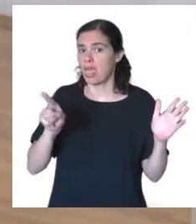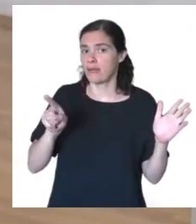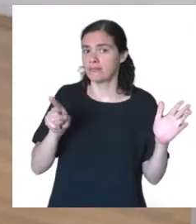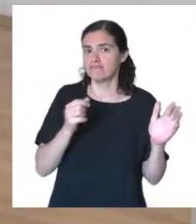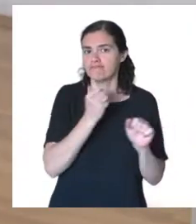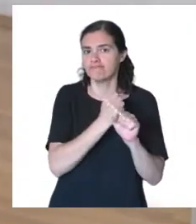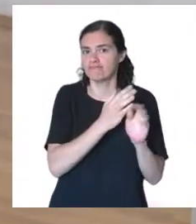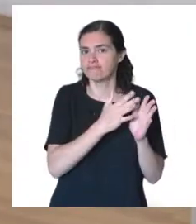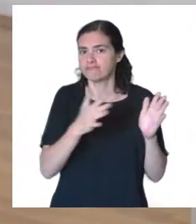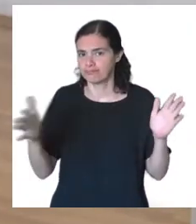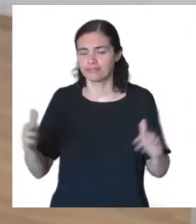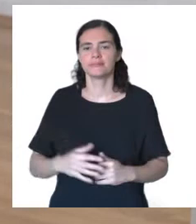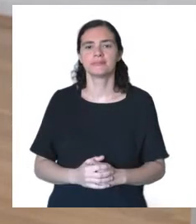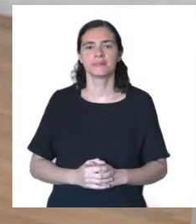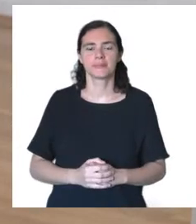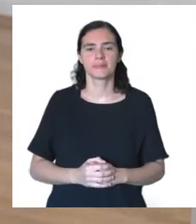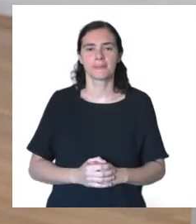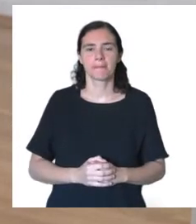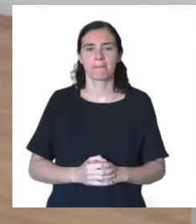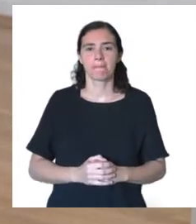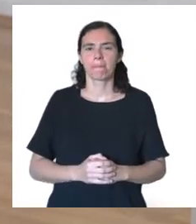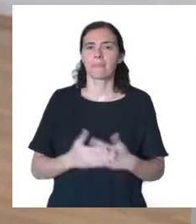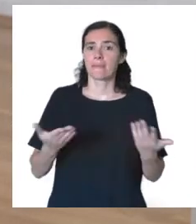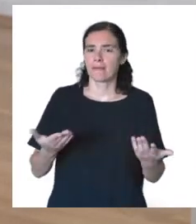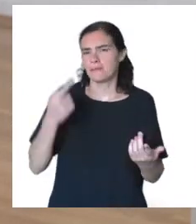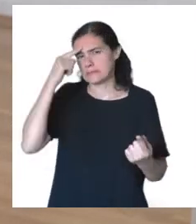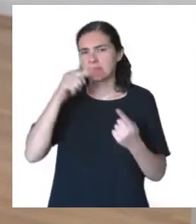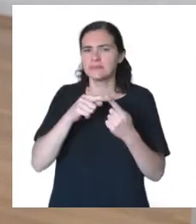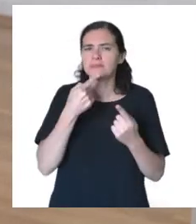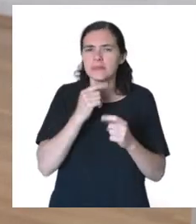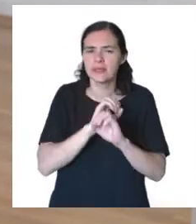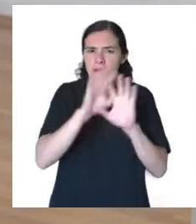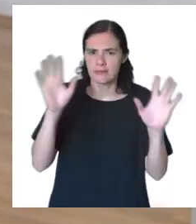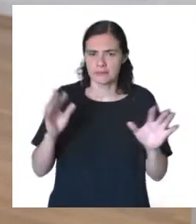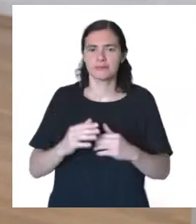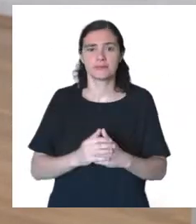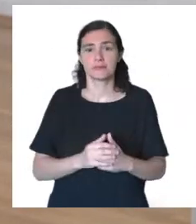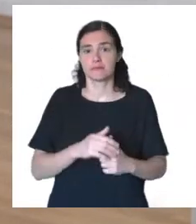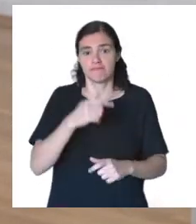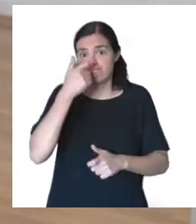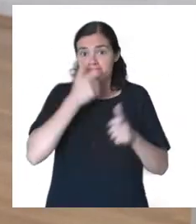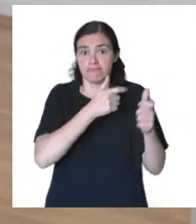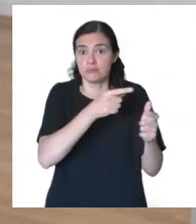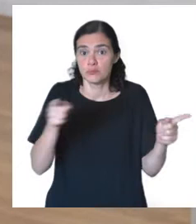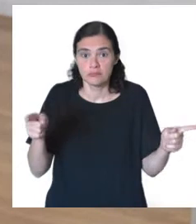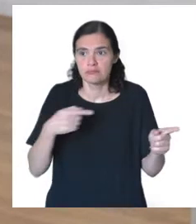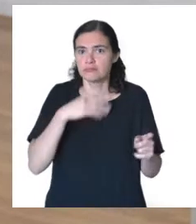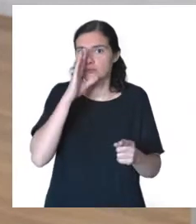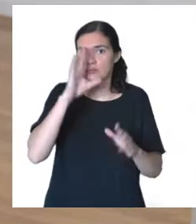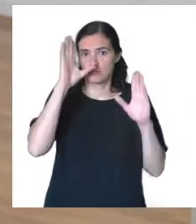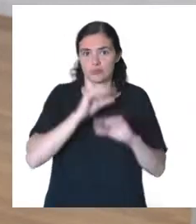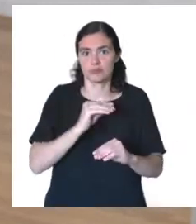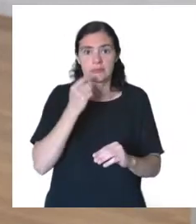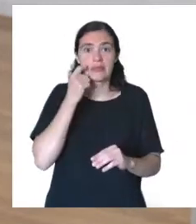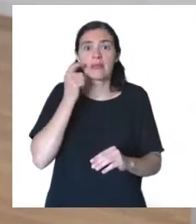career of Yoko Ono. Just for the context, people,